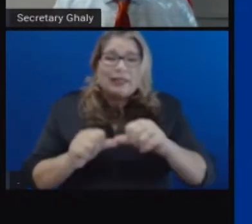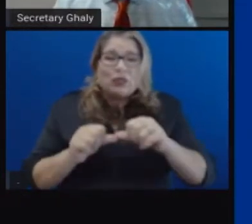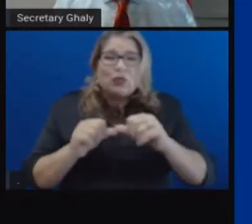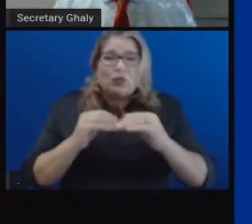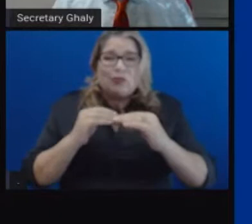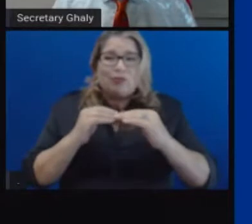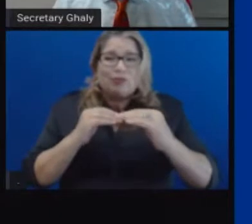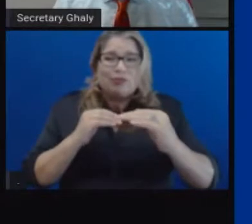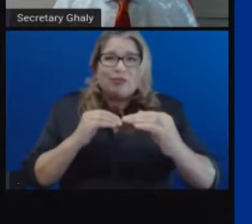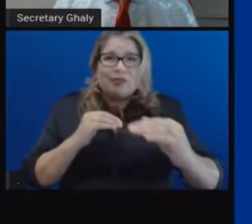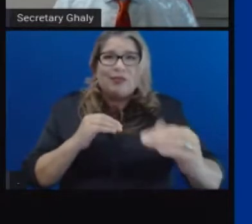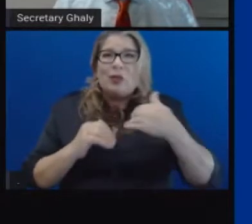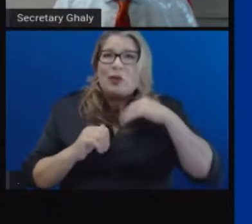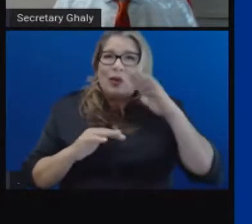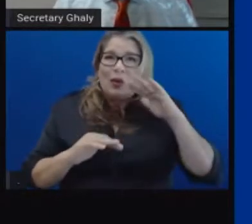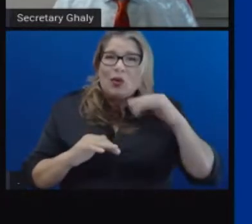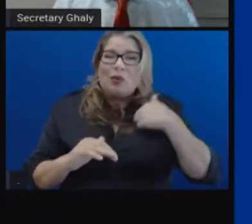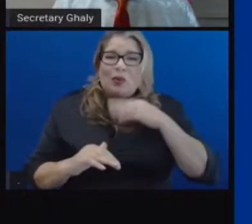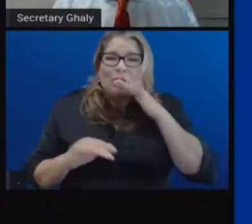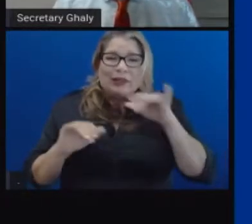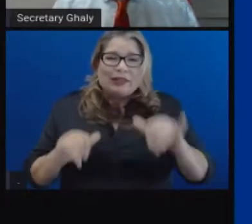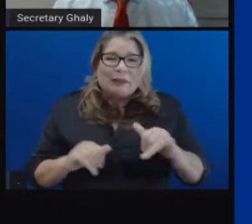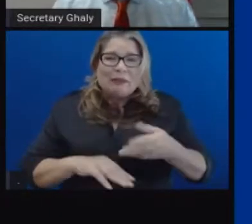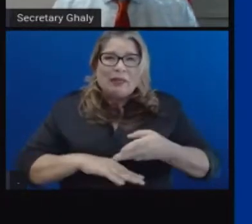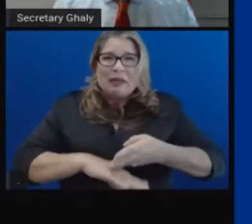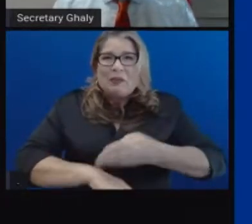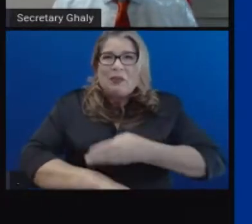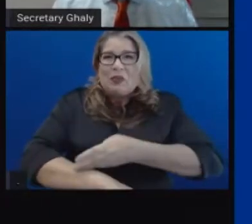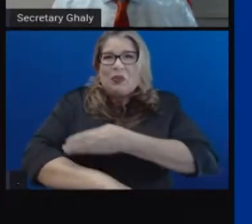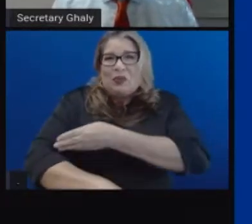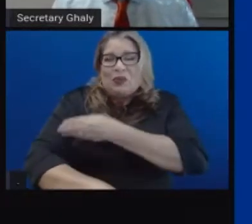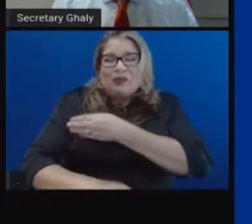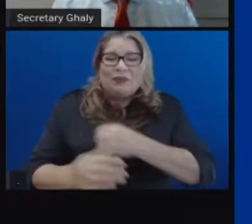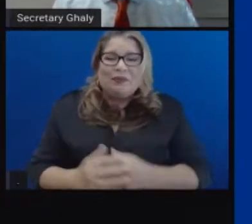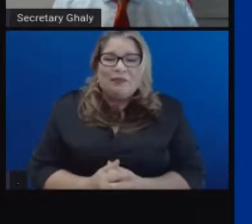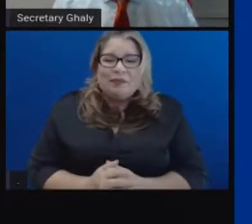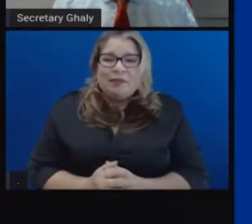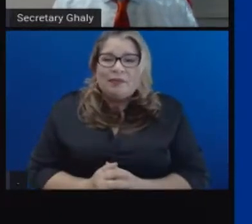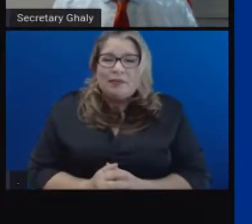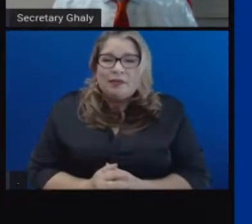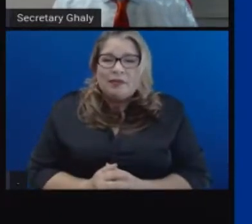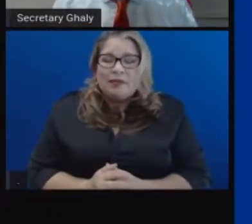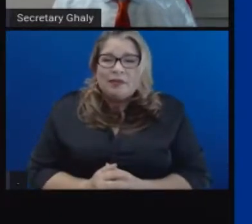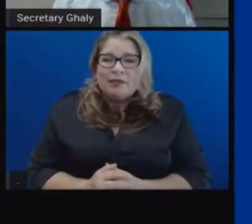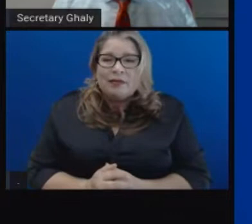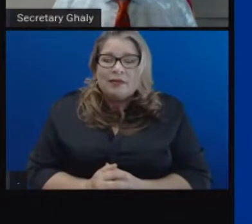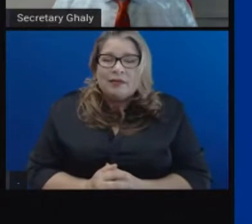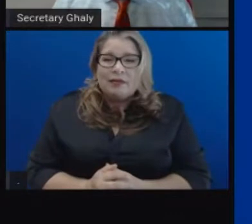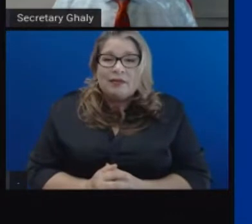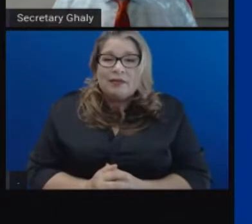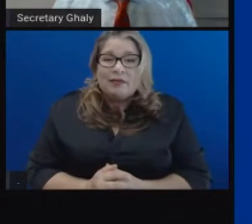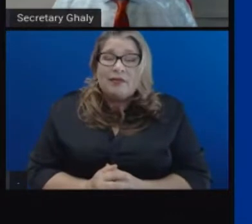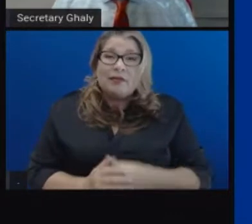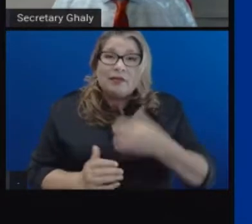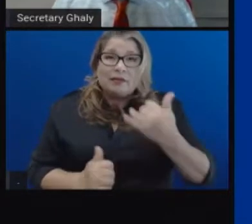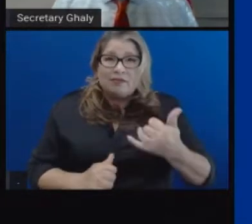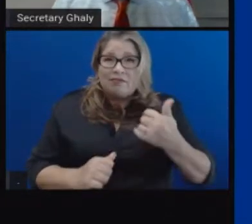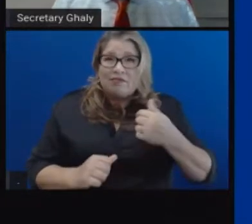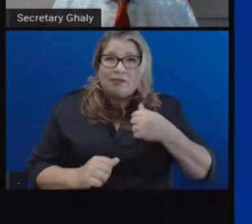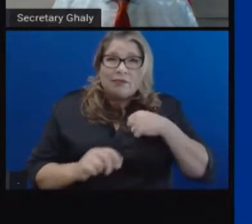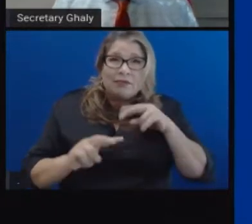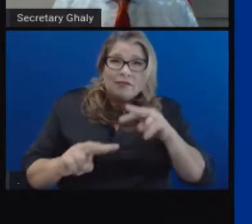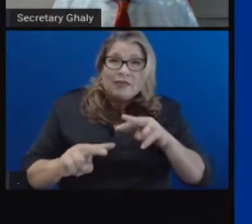we hope and trend towards improvement. Biggest signal to me that things are beginning to flatten and potentially